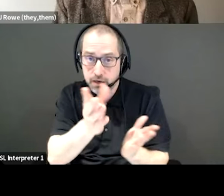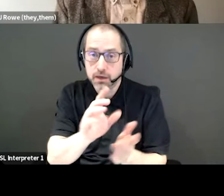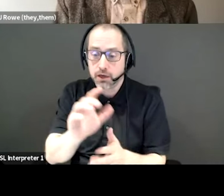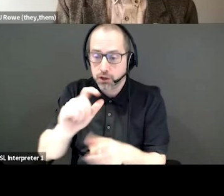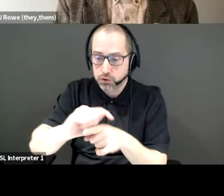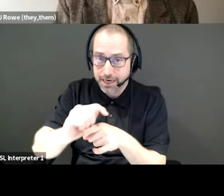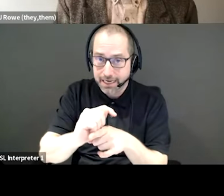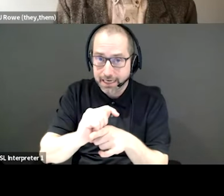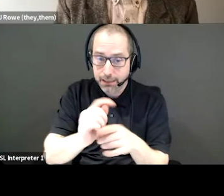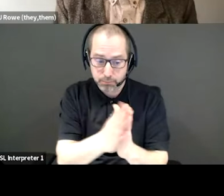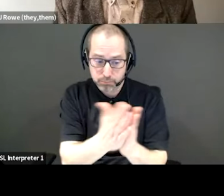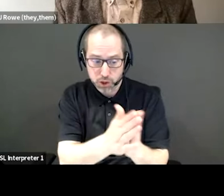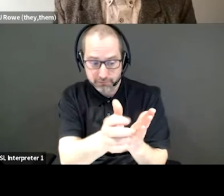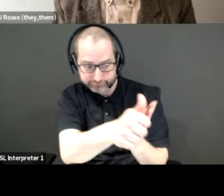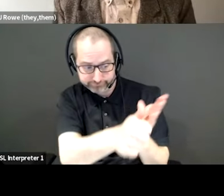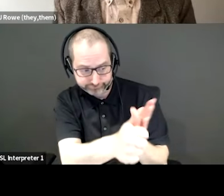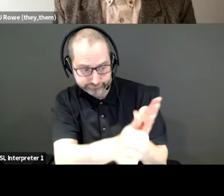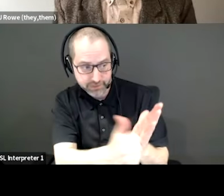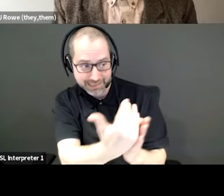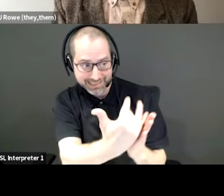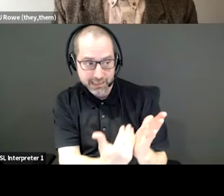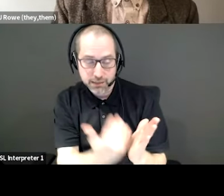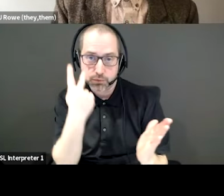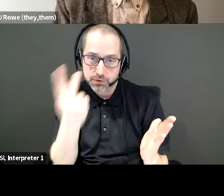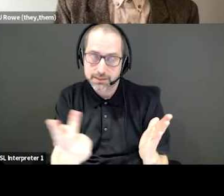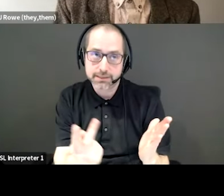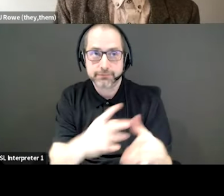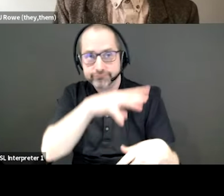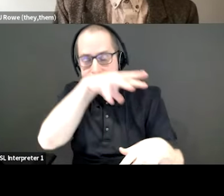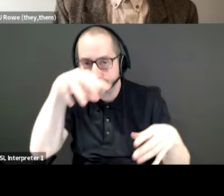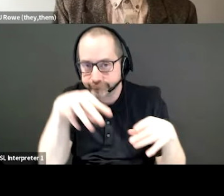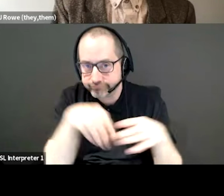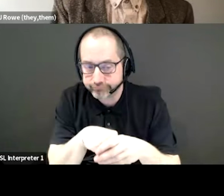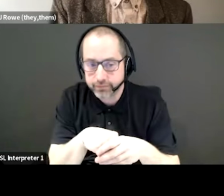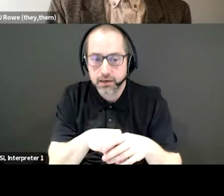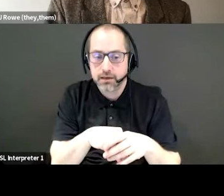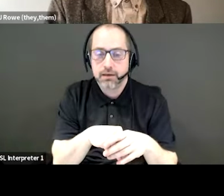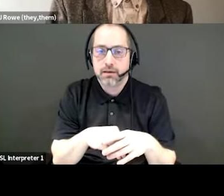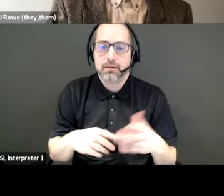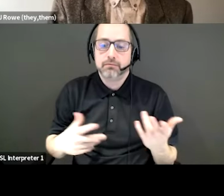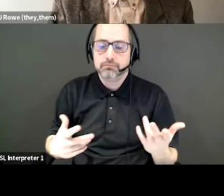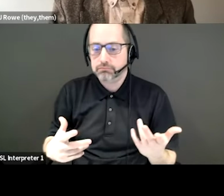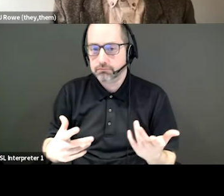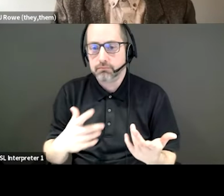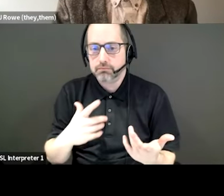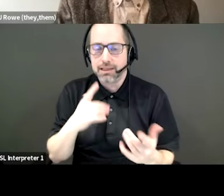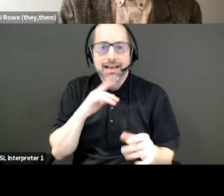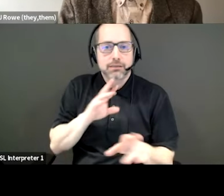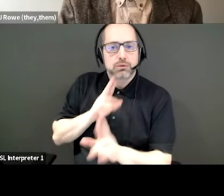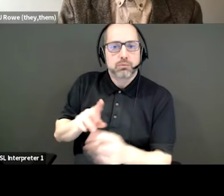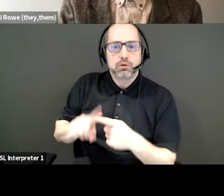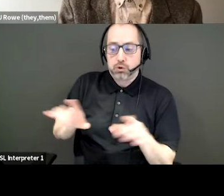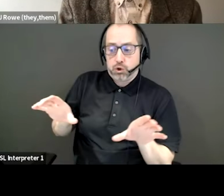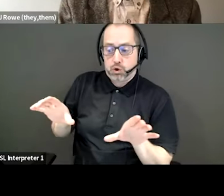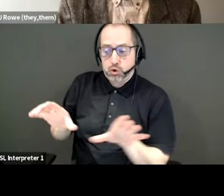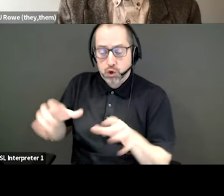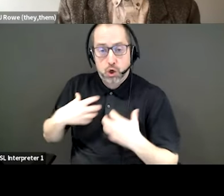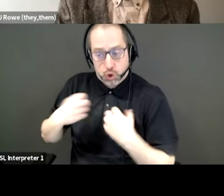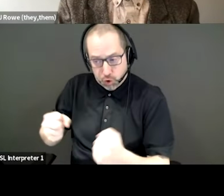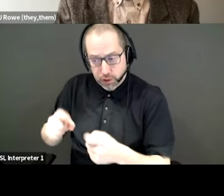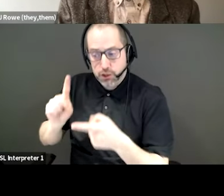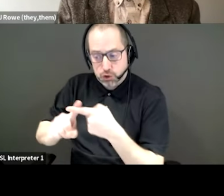a toolkit, is really a response to the Courage to Act report that was published in 2019.